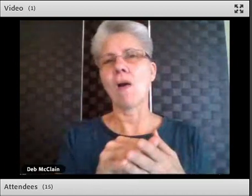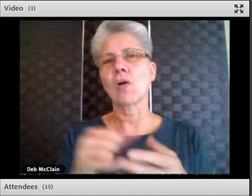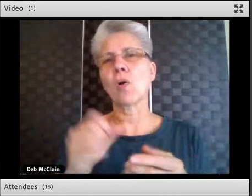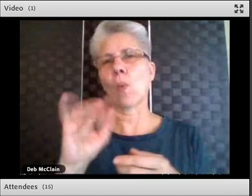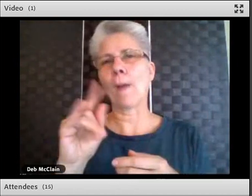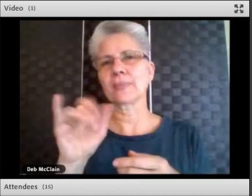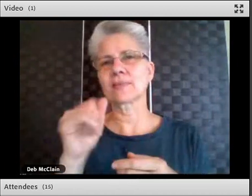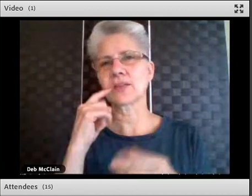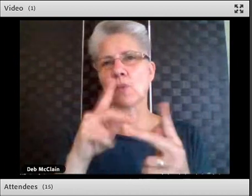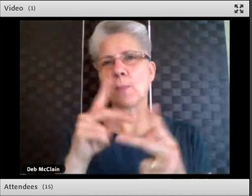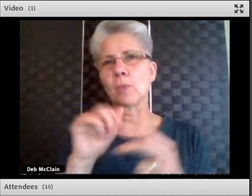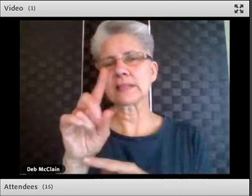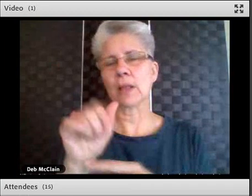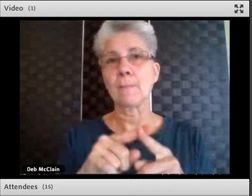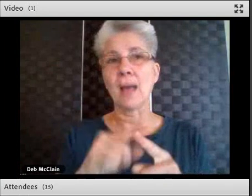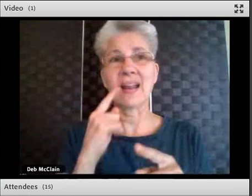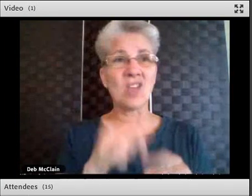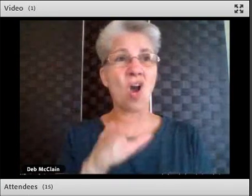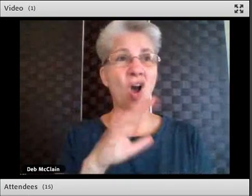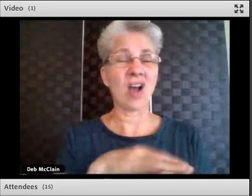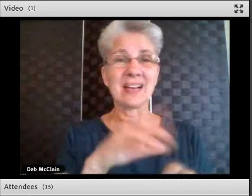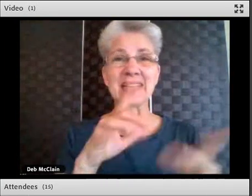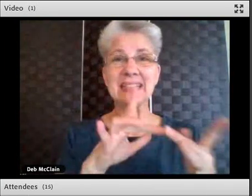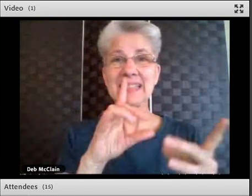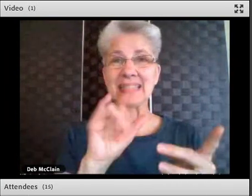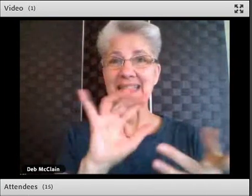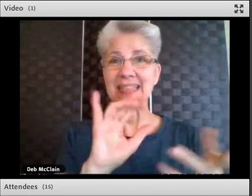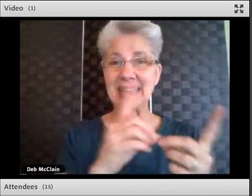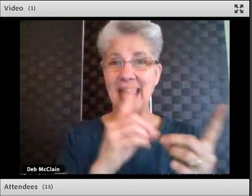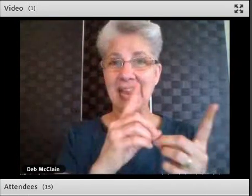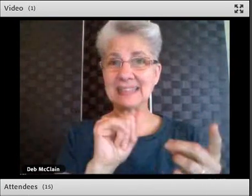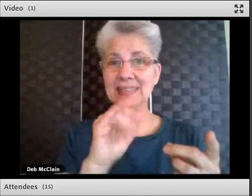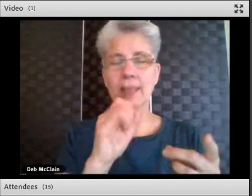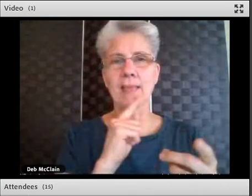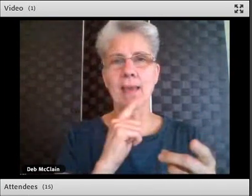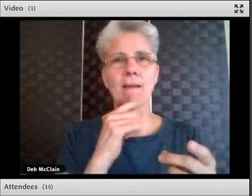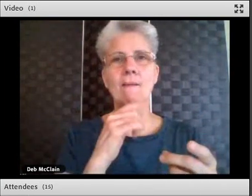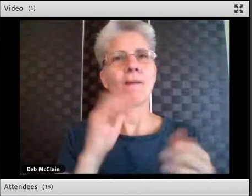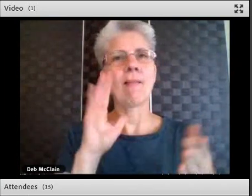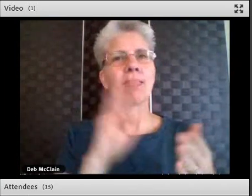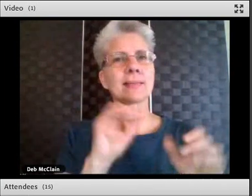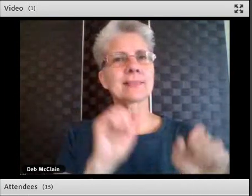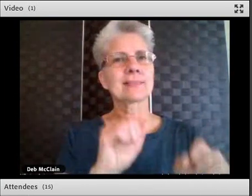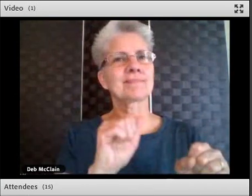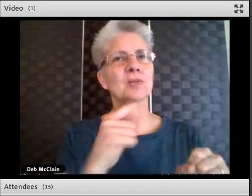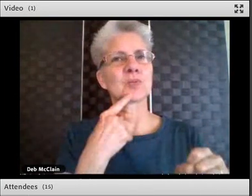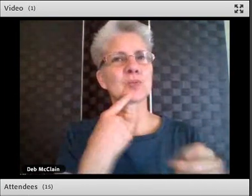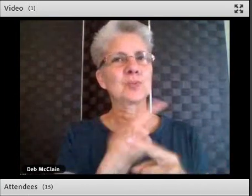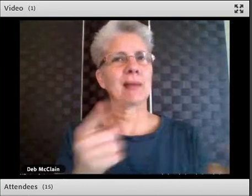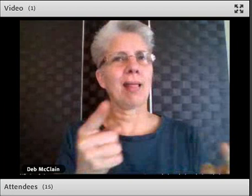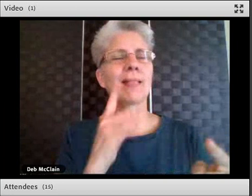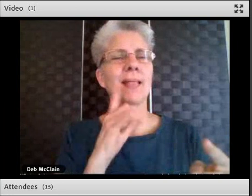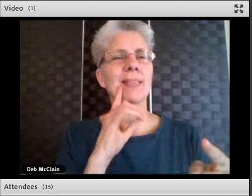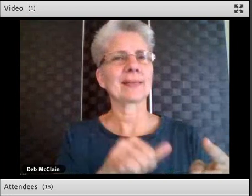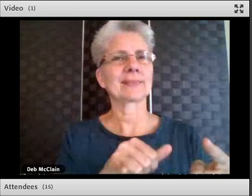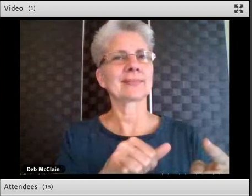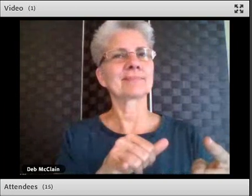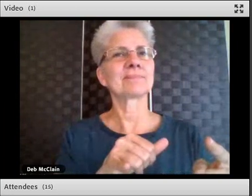if someone with a disability is on a dating site, they're less likely to reveal the presence of their disability. So that's two